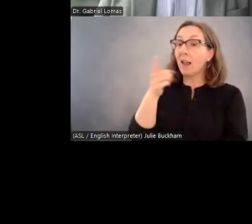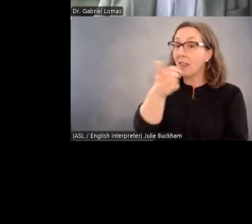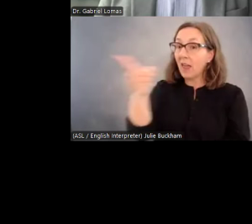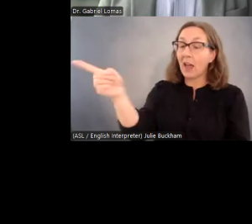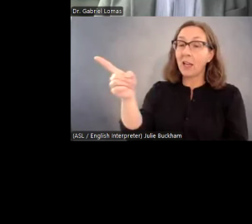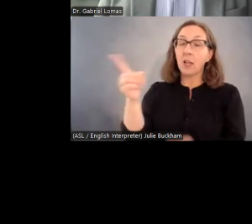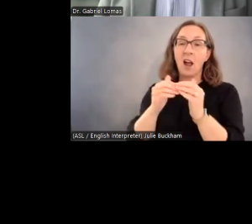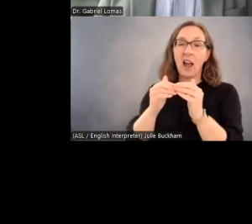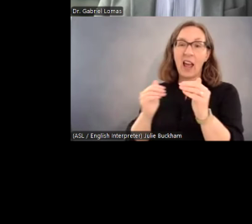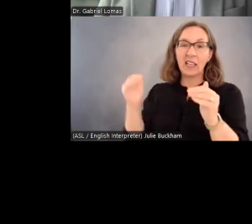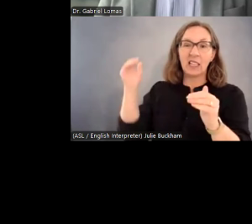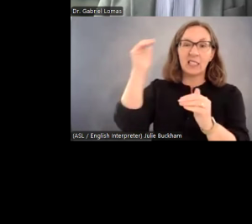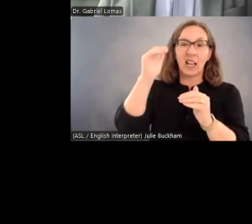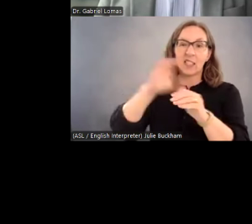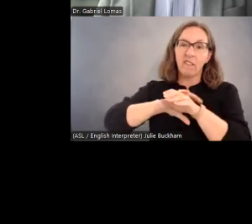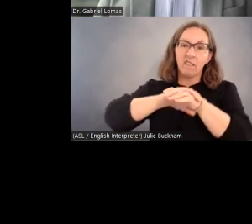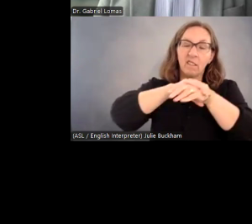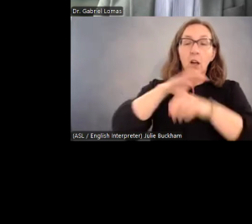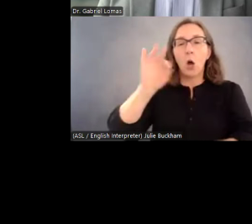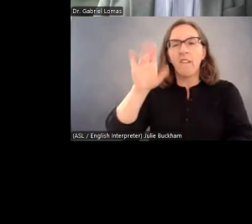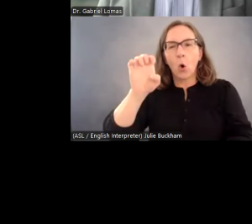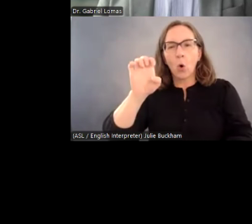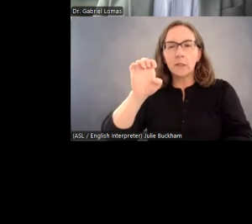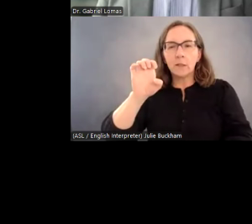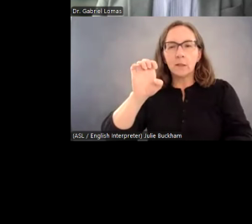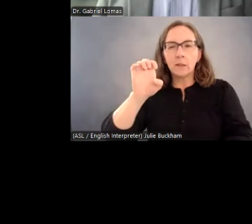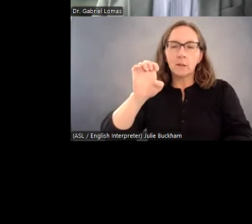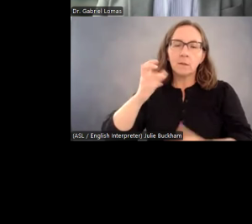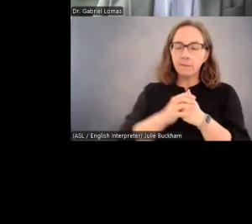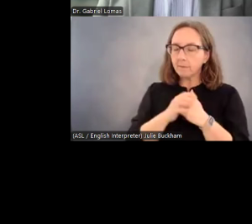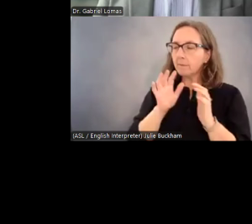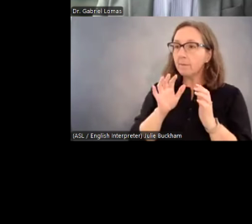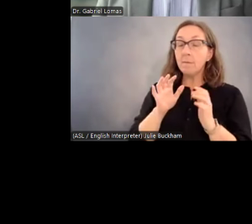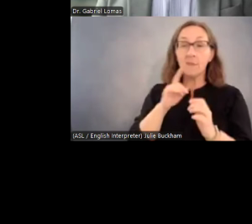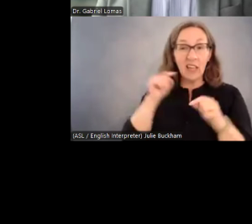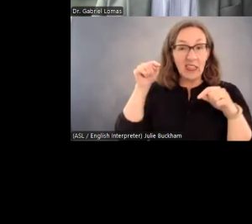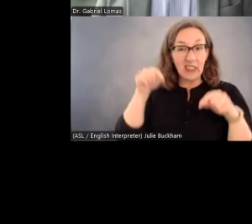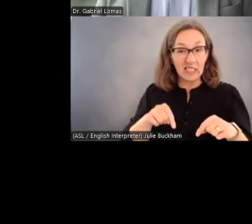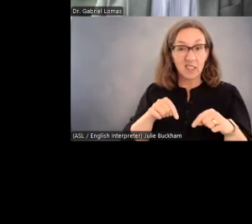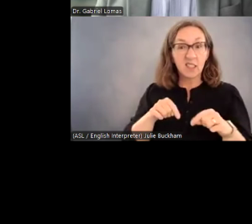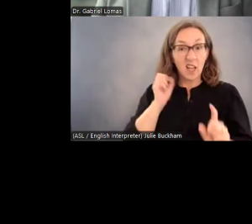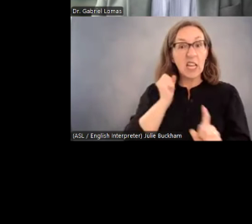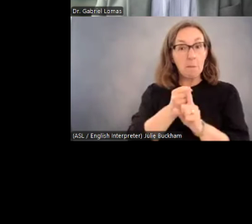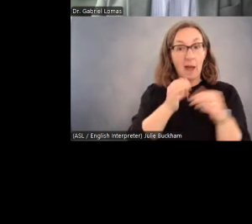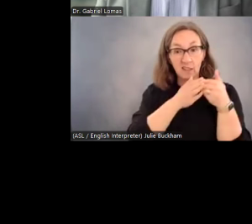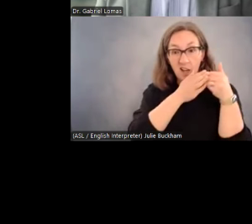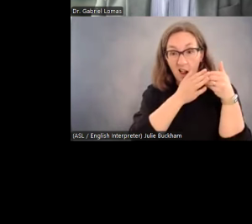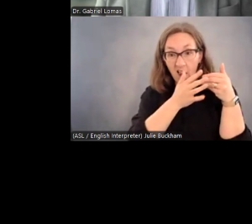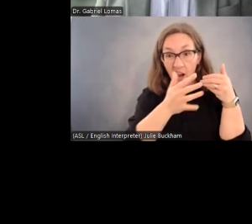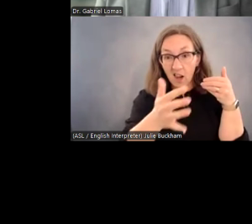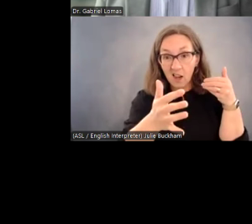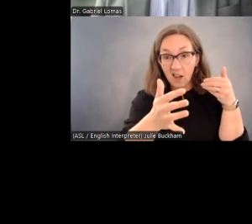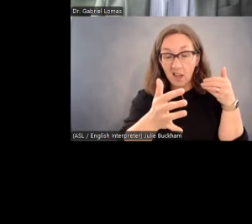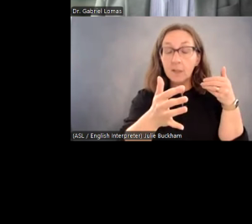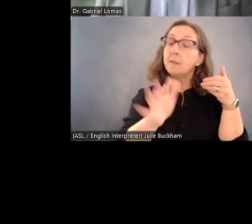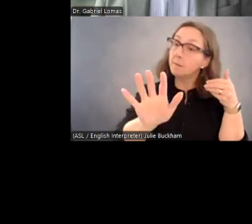excessive force. So if you think about it, the long-term impact that John will experience because of this encounter